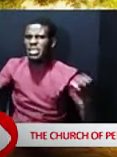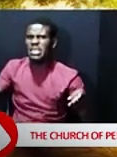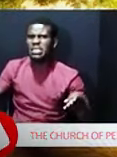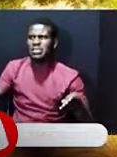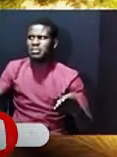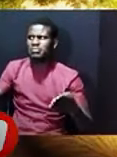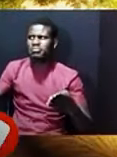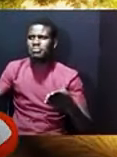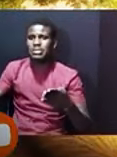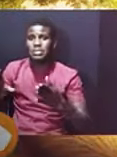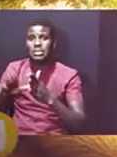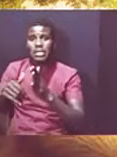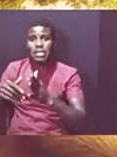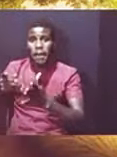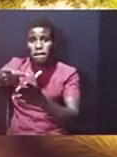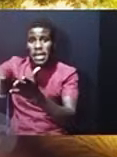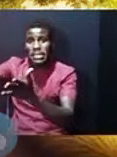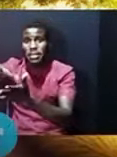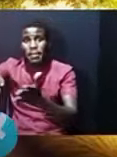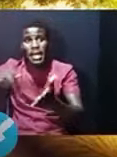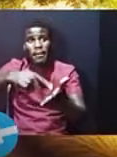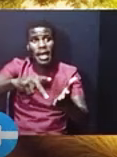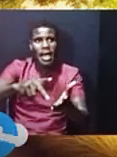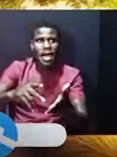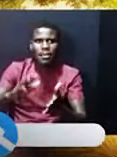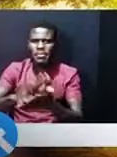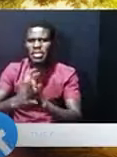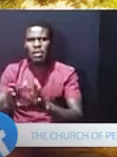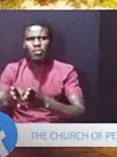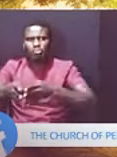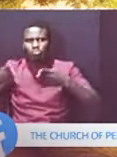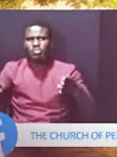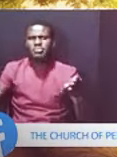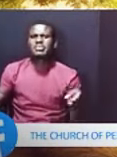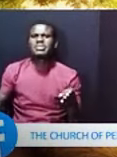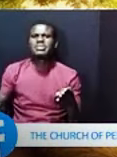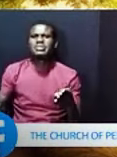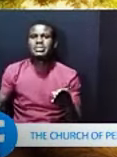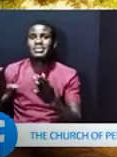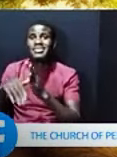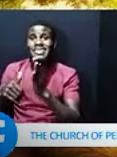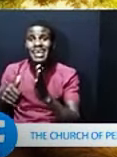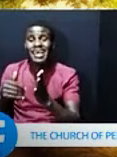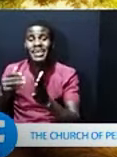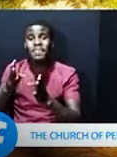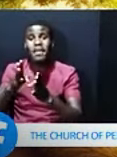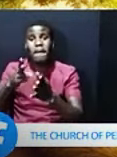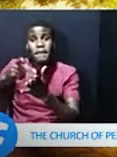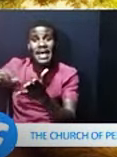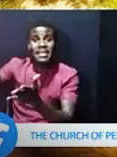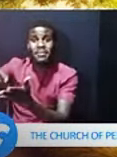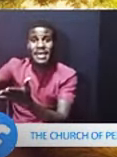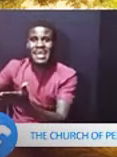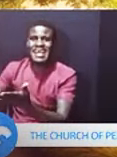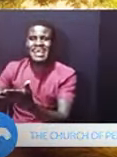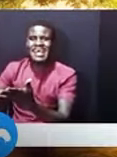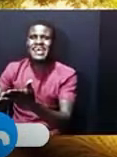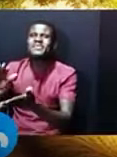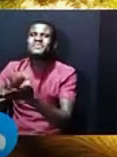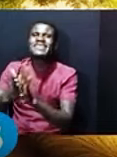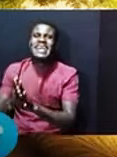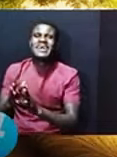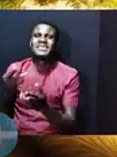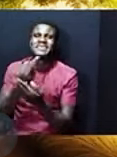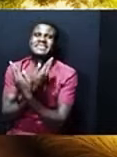with big branches. And the branches serve as